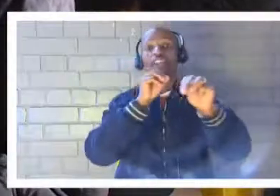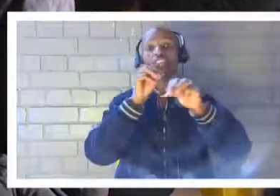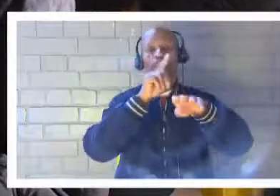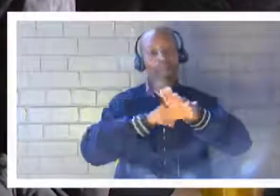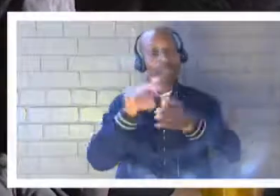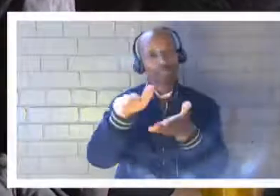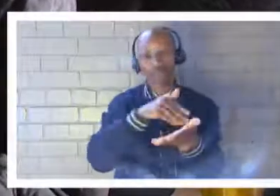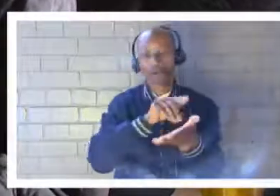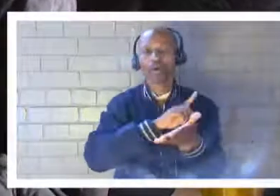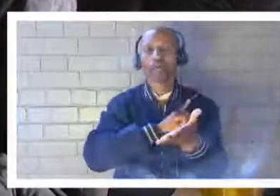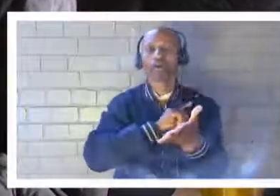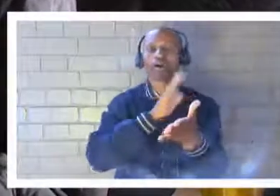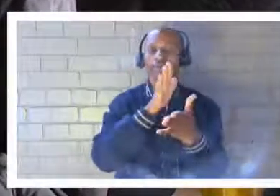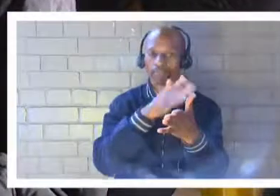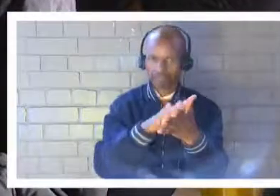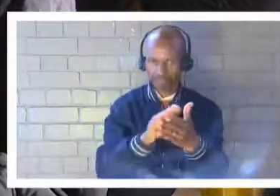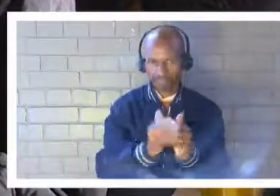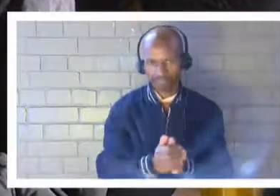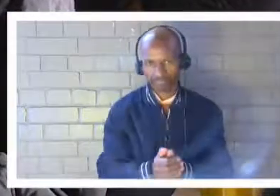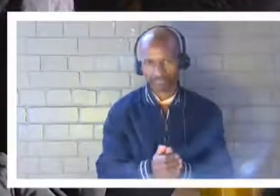time, because